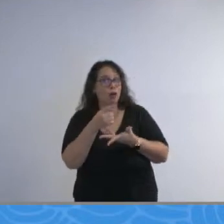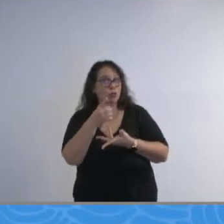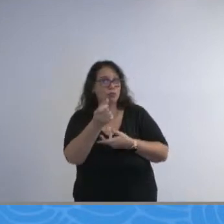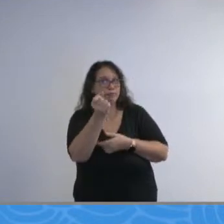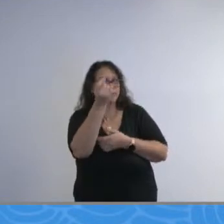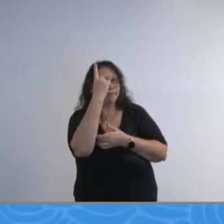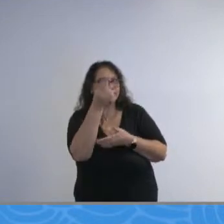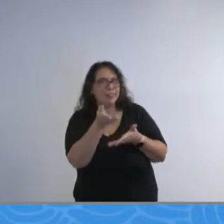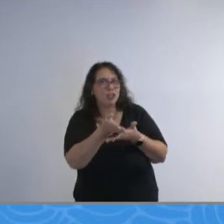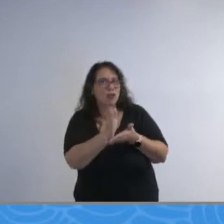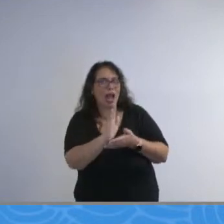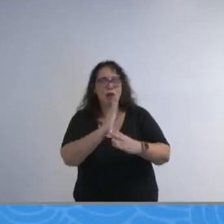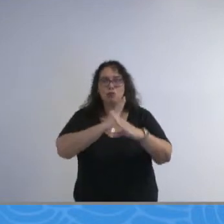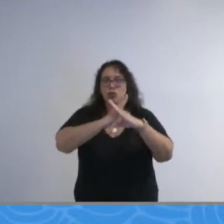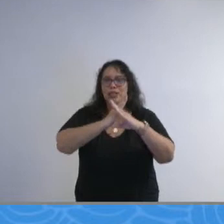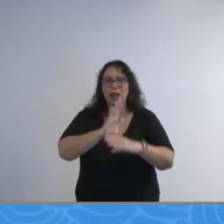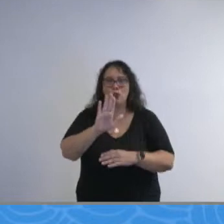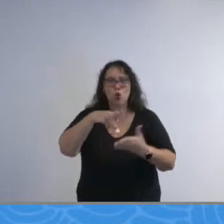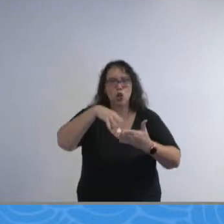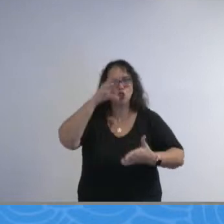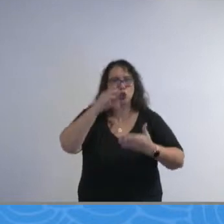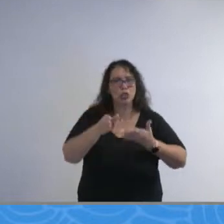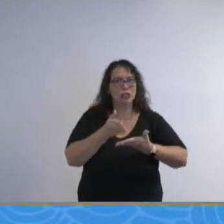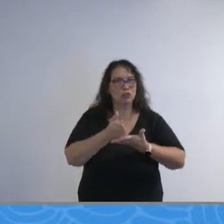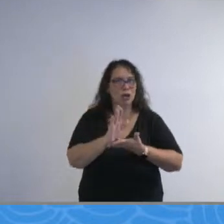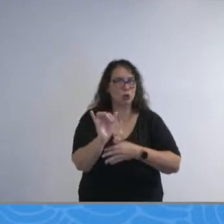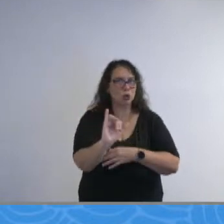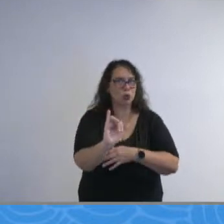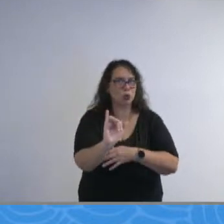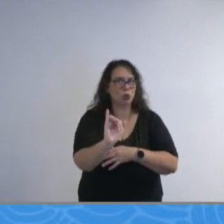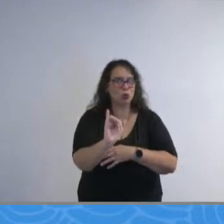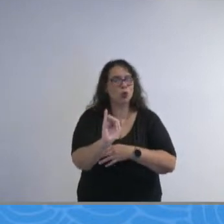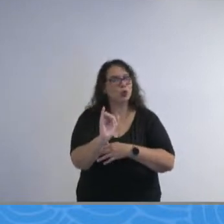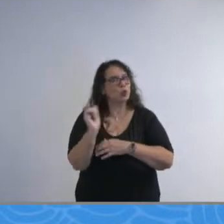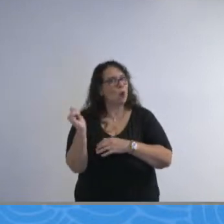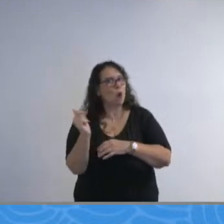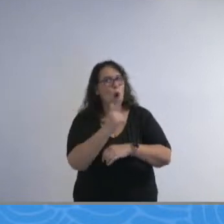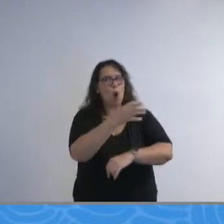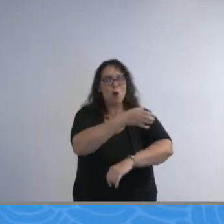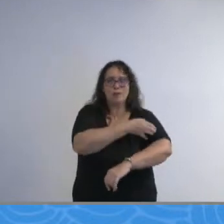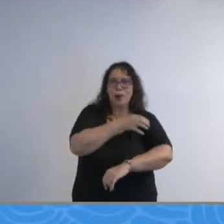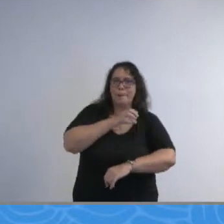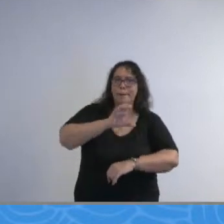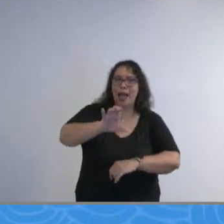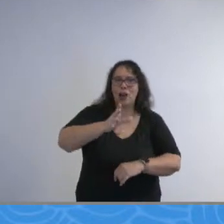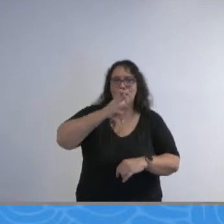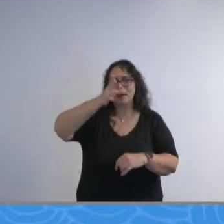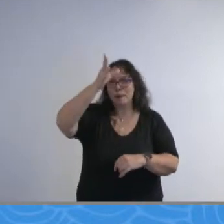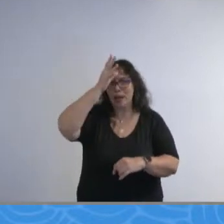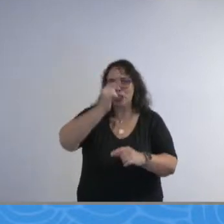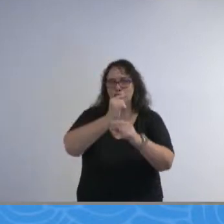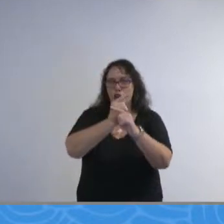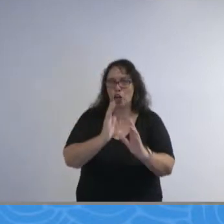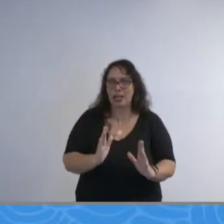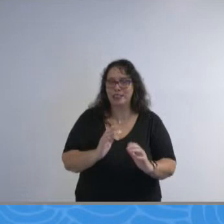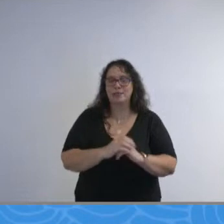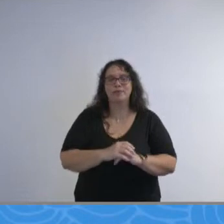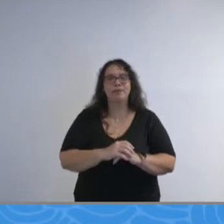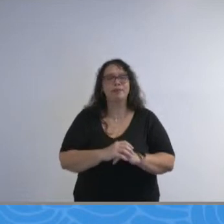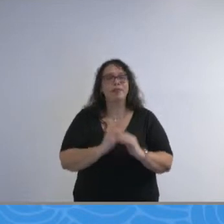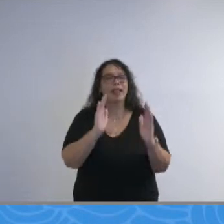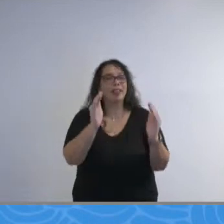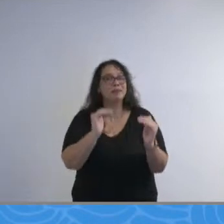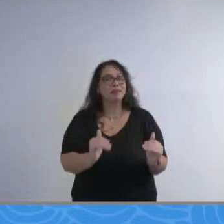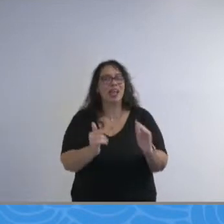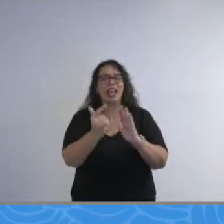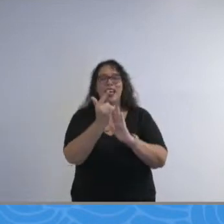and how to protect your students' rights. So those are all empowering parents and guardians. And then litigation advocacy is